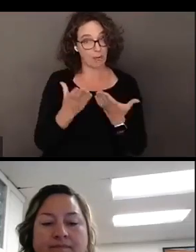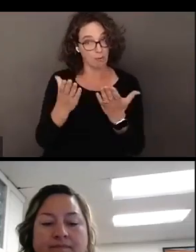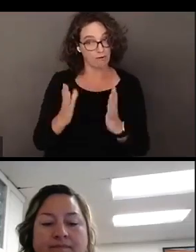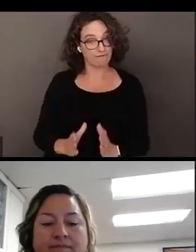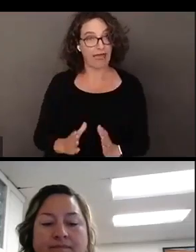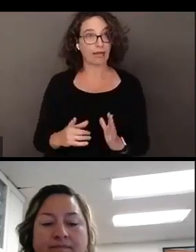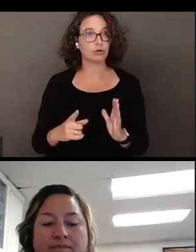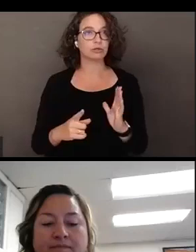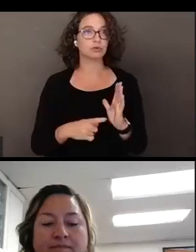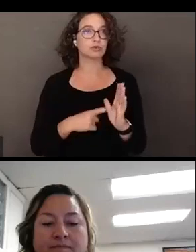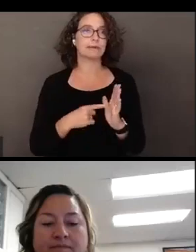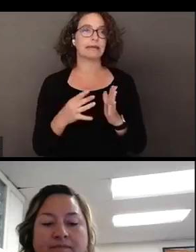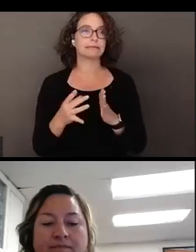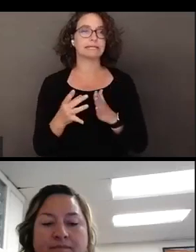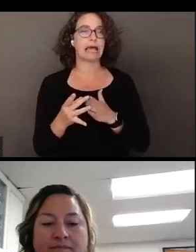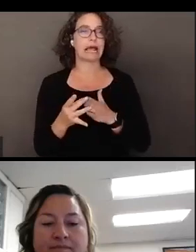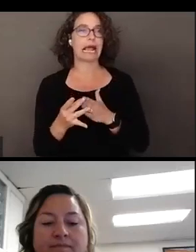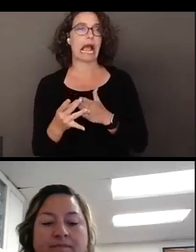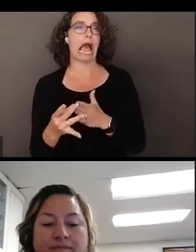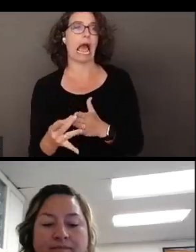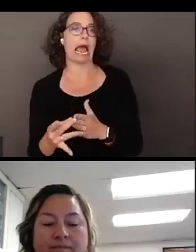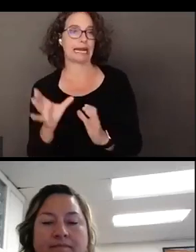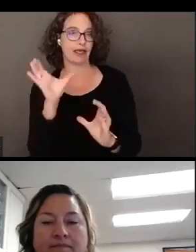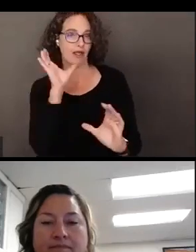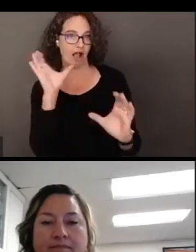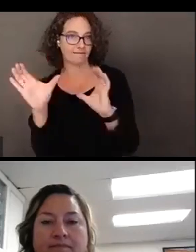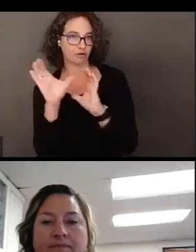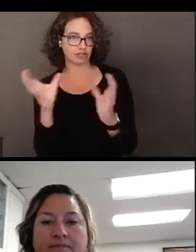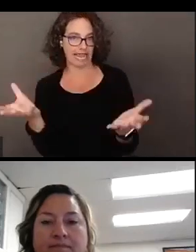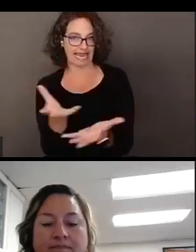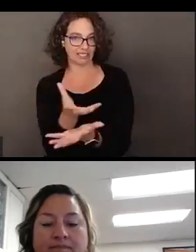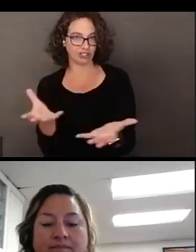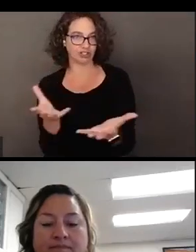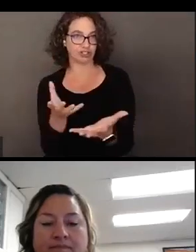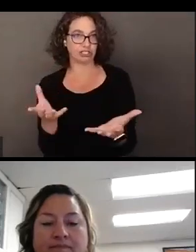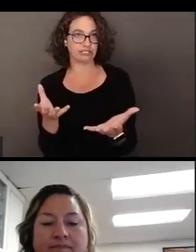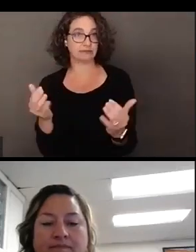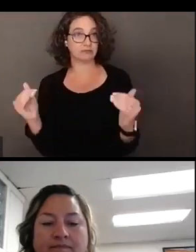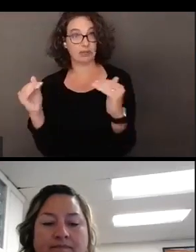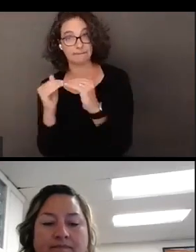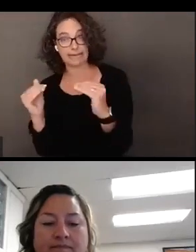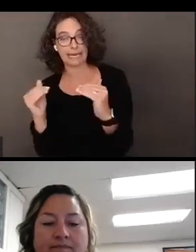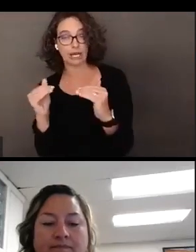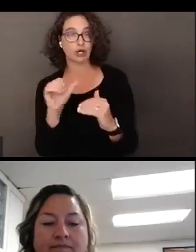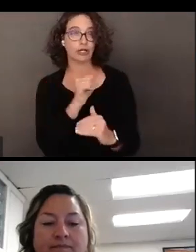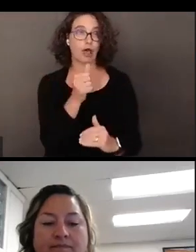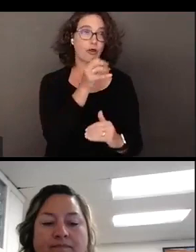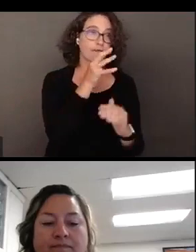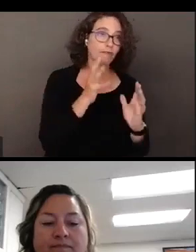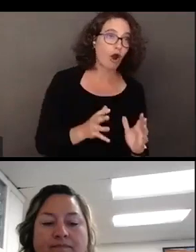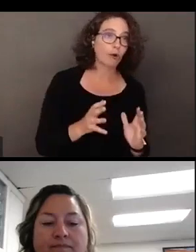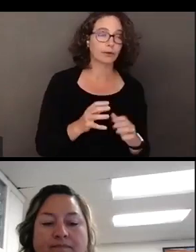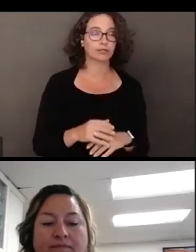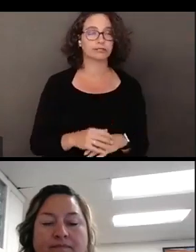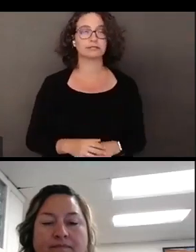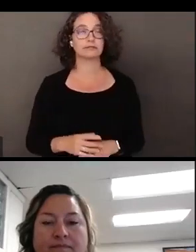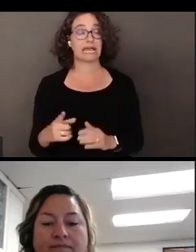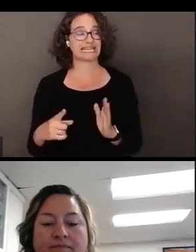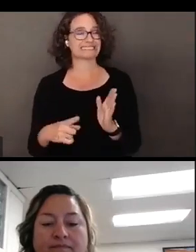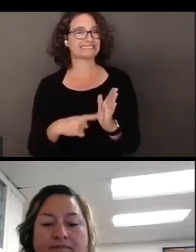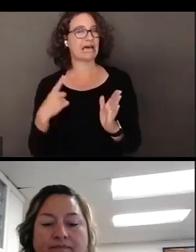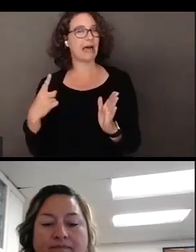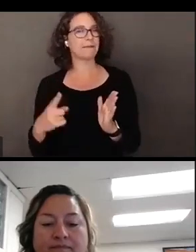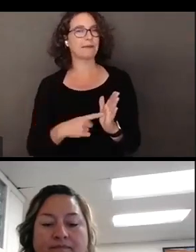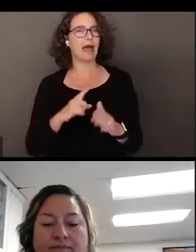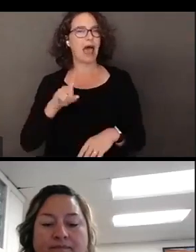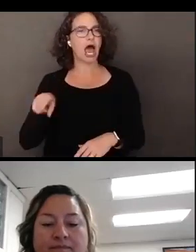sometimes those conversations that they were having with peers, with fellow farmers or gardeners. And sometimes